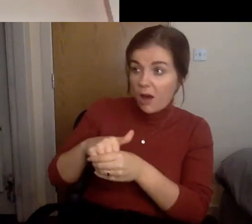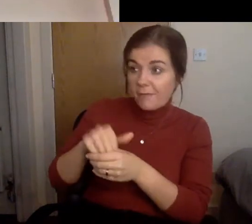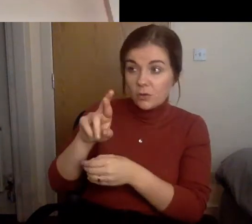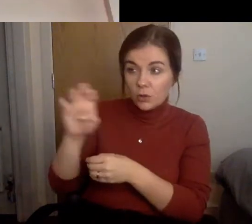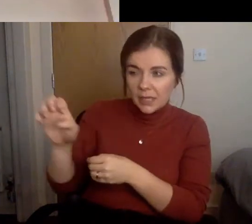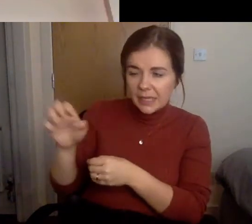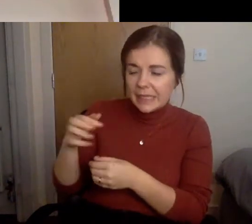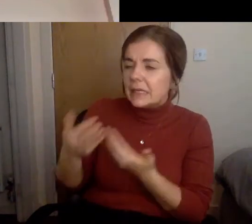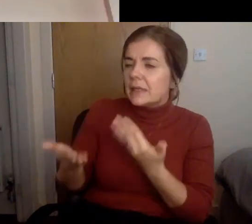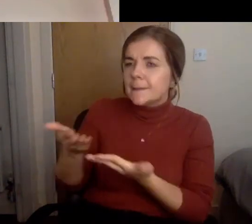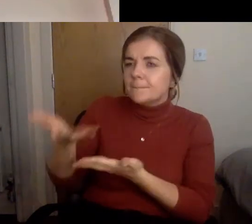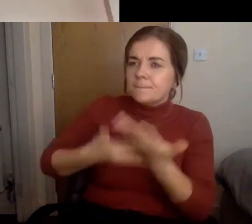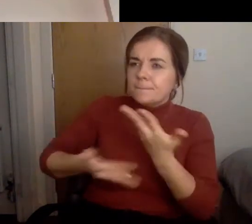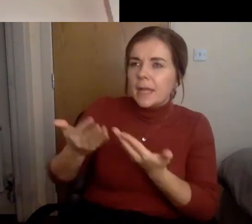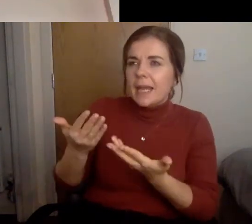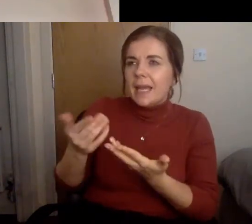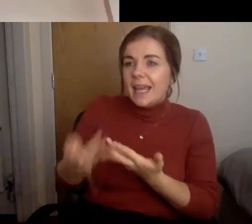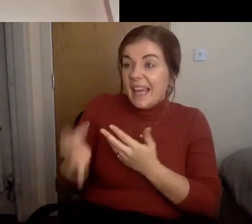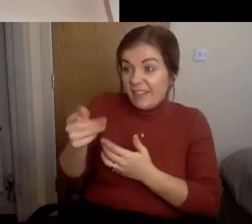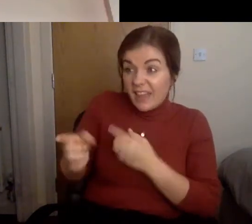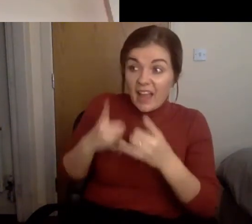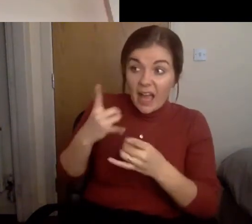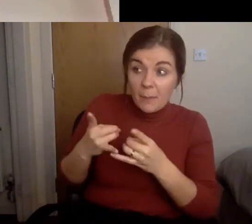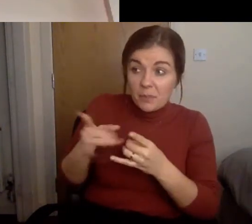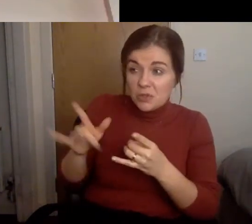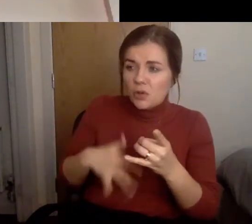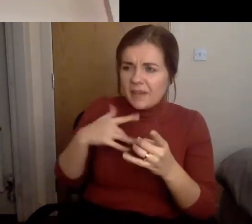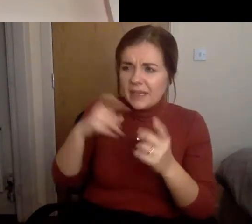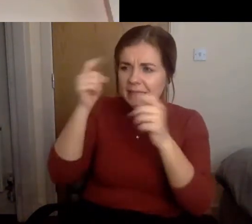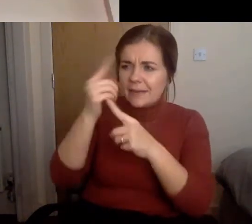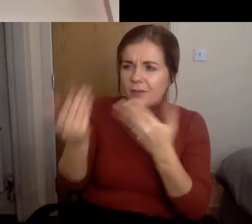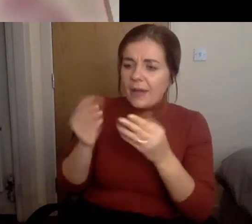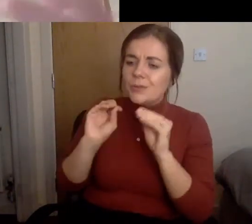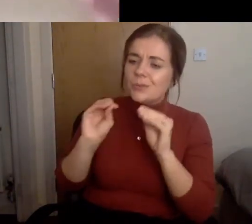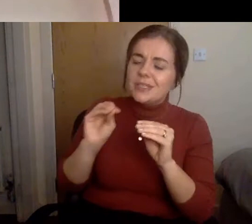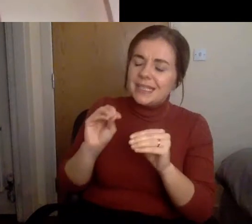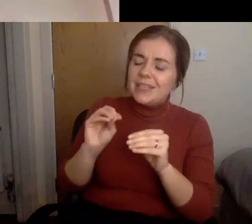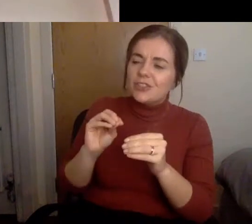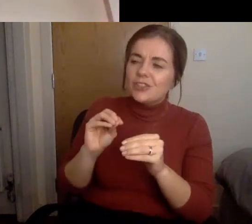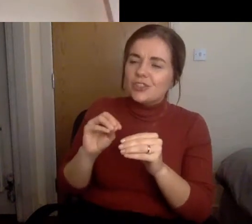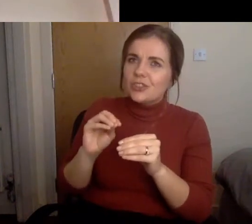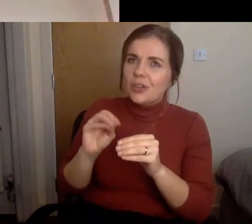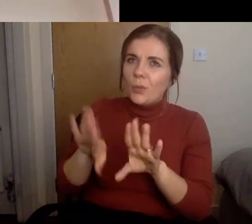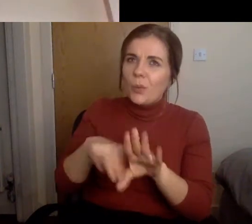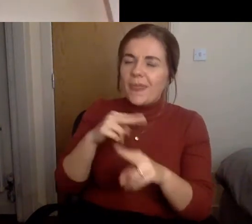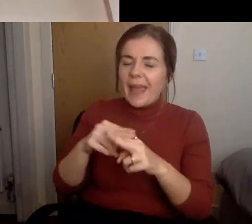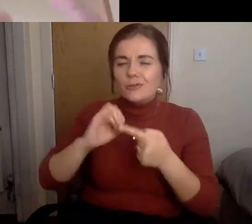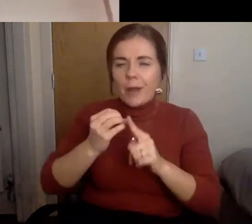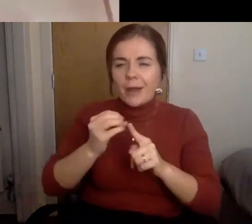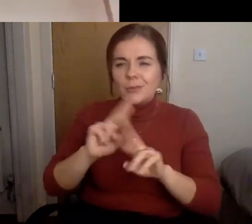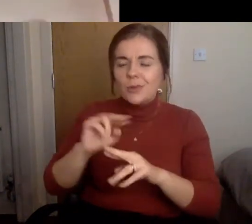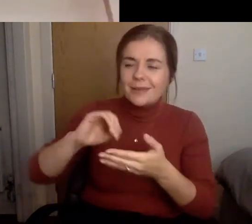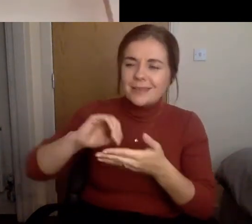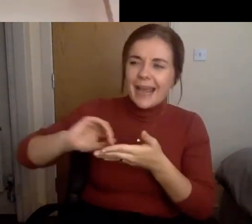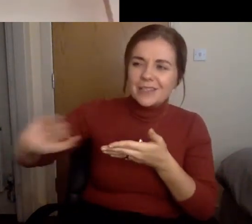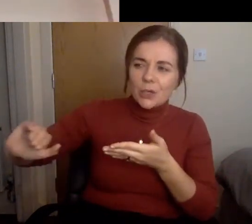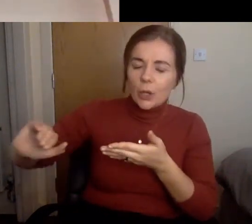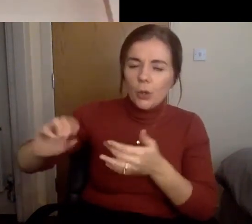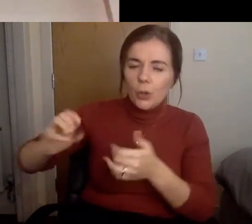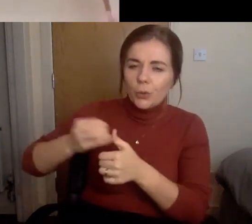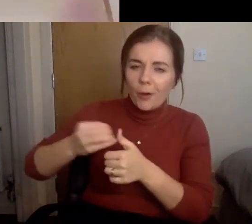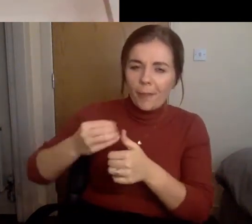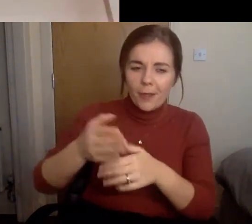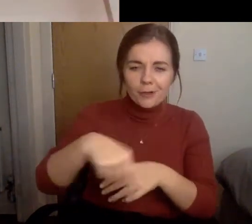hard to carry out the lesson without really trying not to exclude the others, that